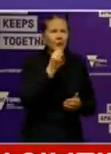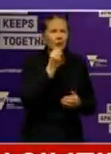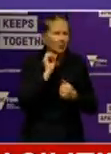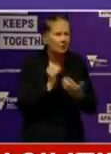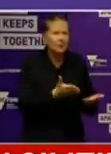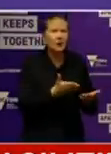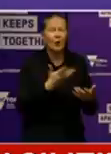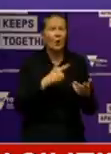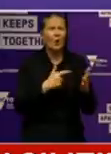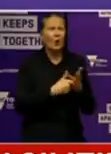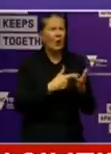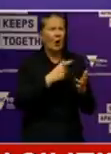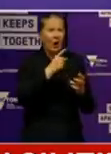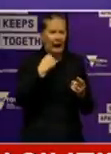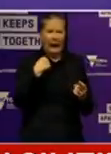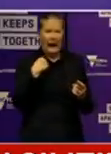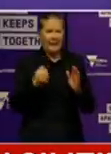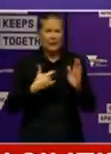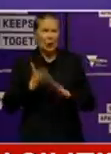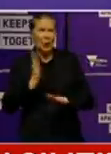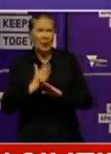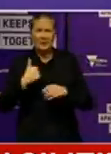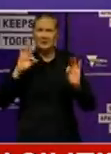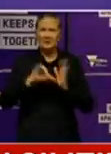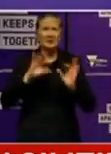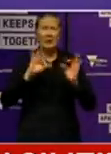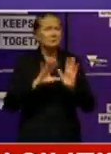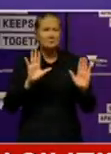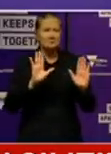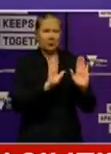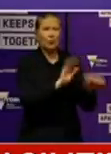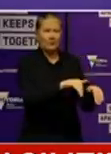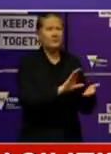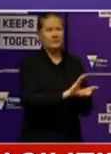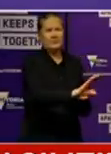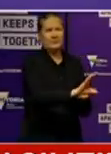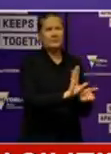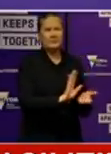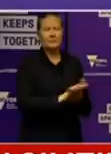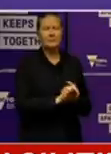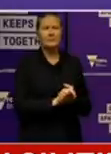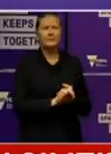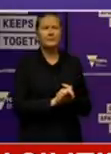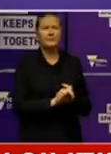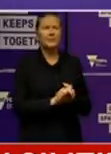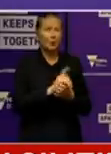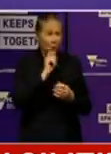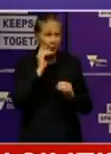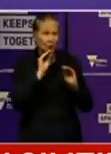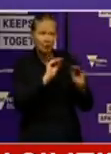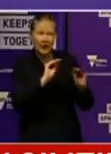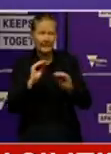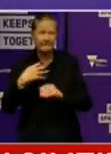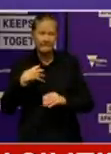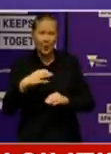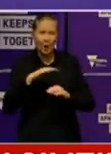are unwell. Other parts of the package will also involve more infection control training that will be provided by our government